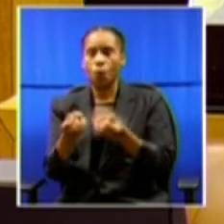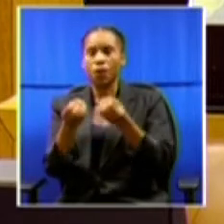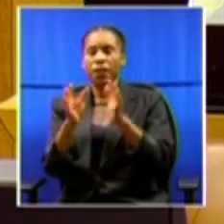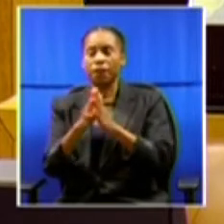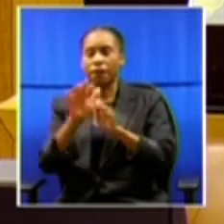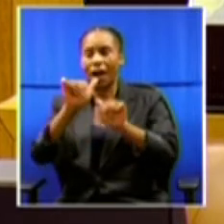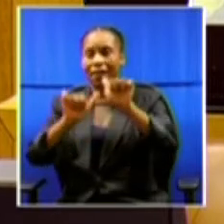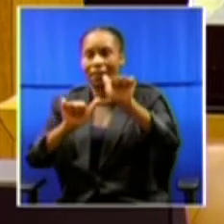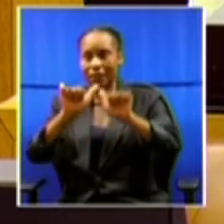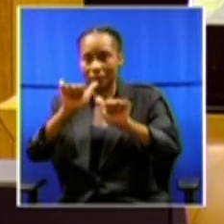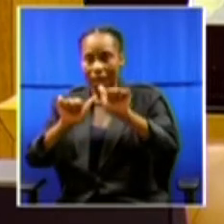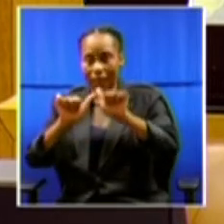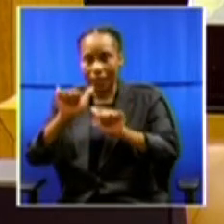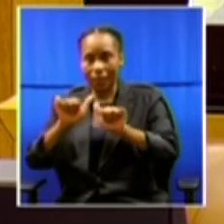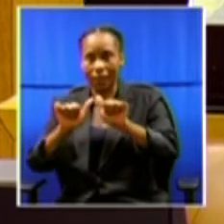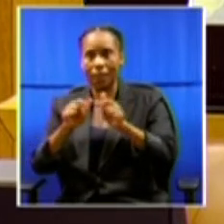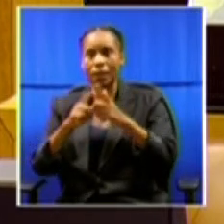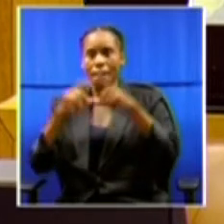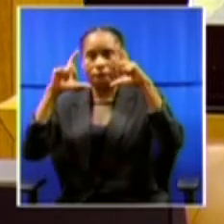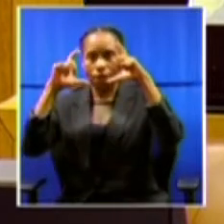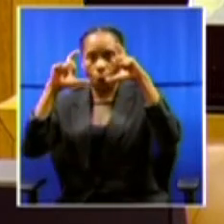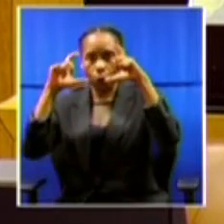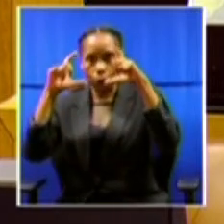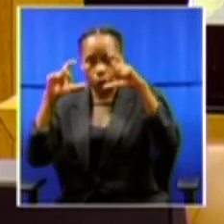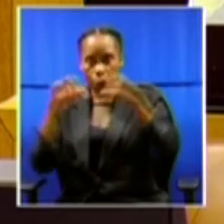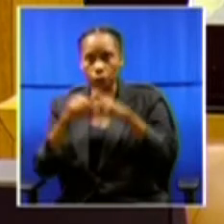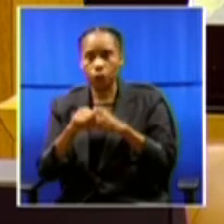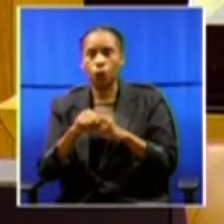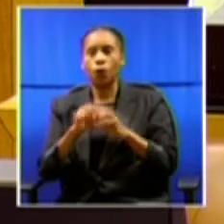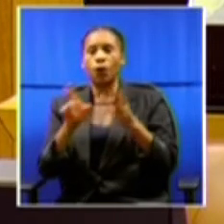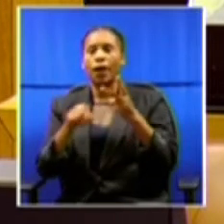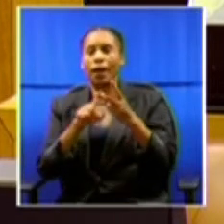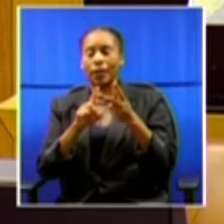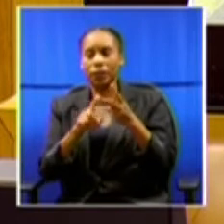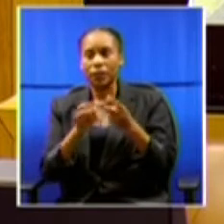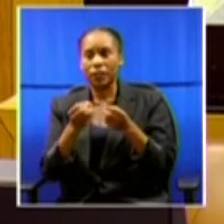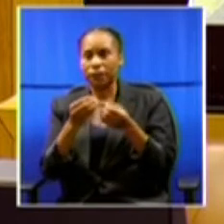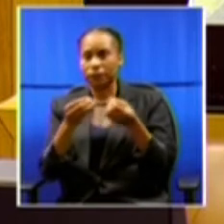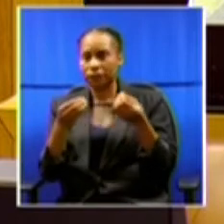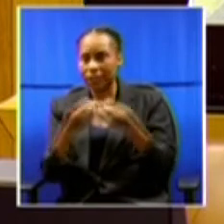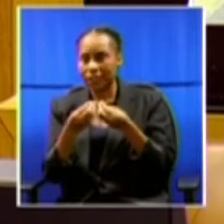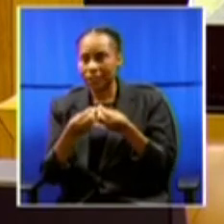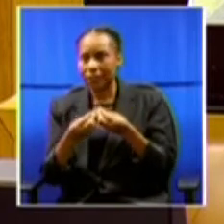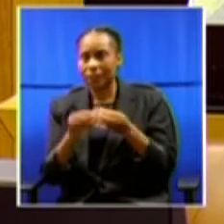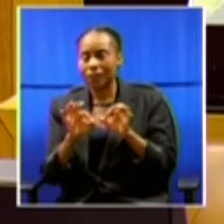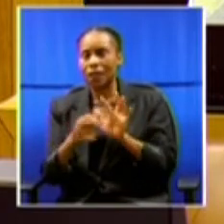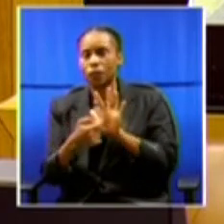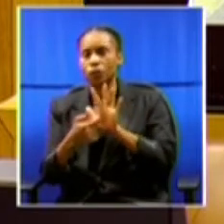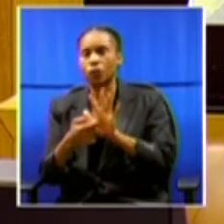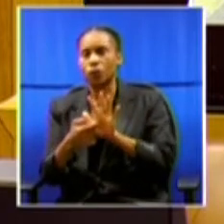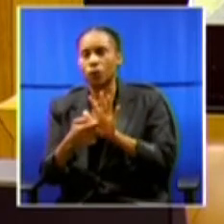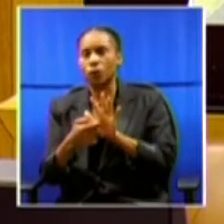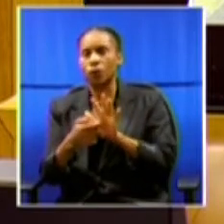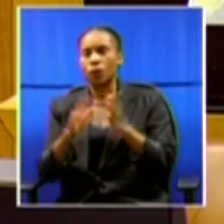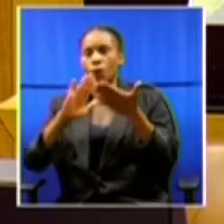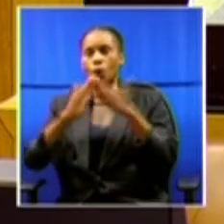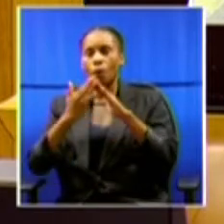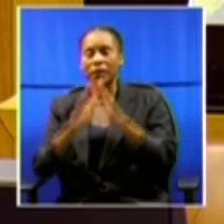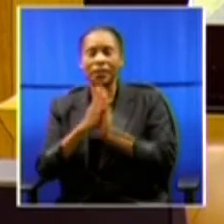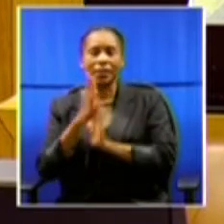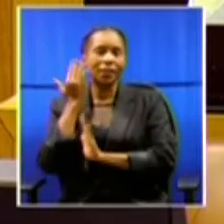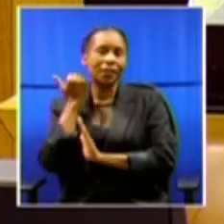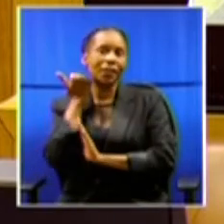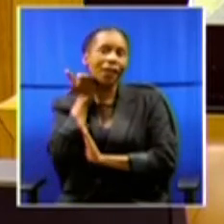are conducted, photos taken of tattoos or symbols, which indicates community gang, prison gang